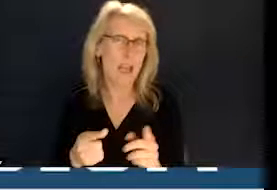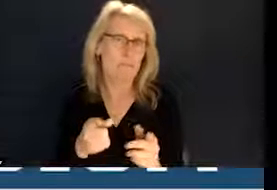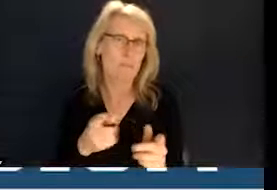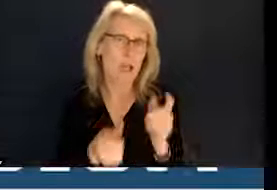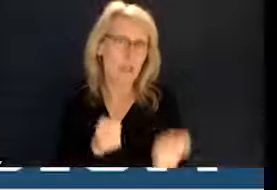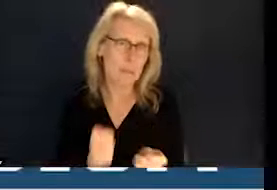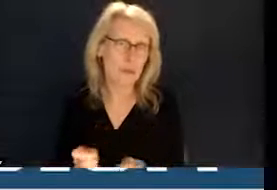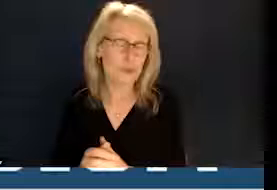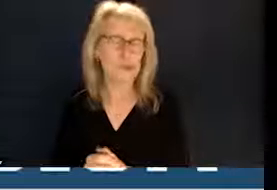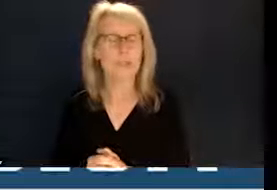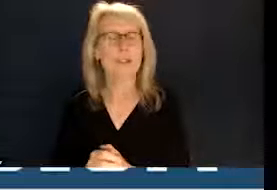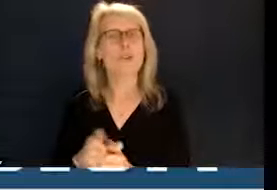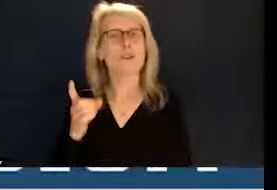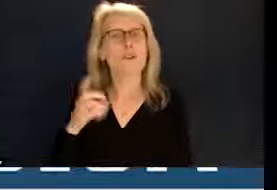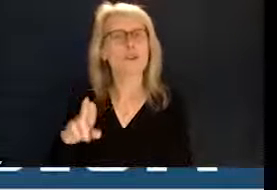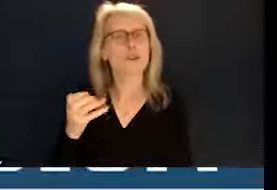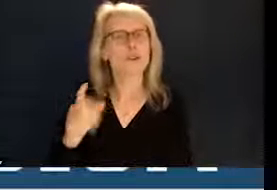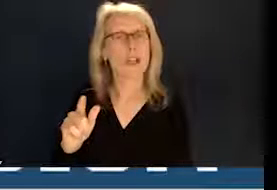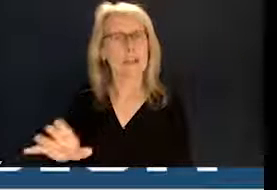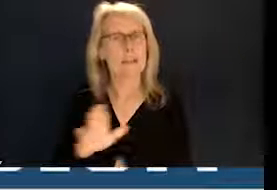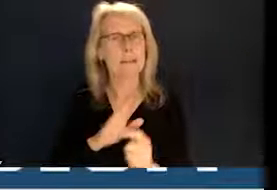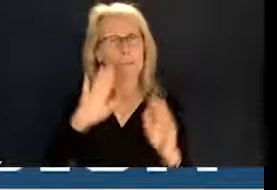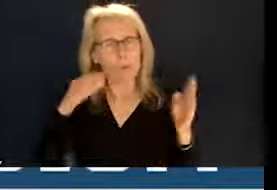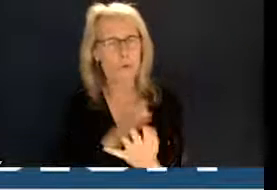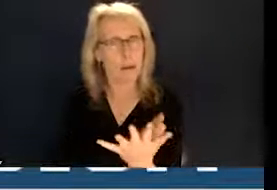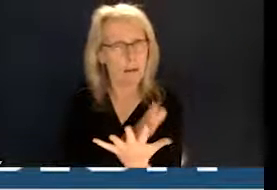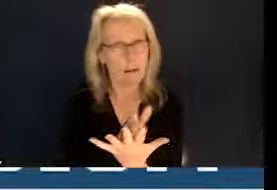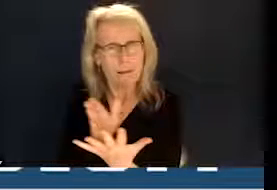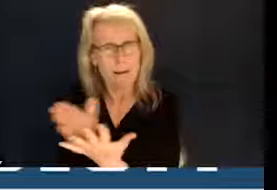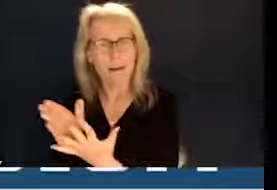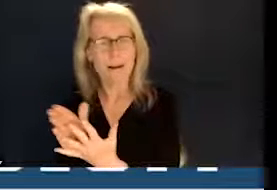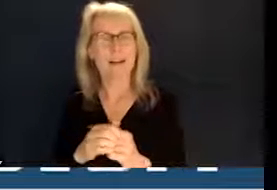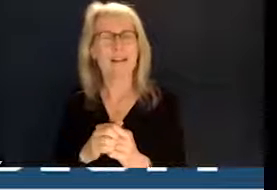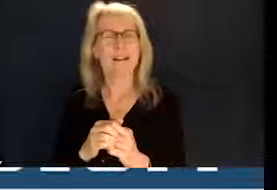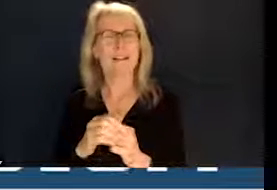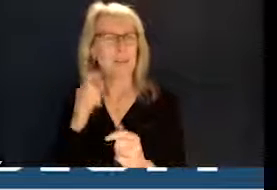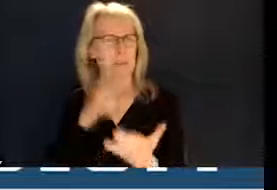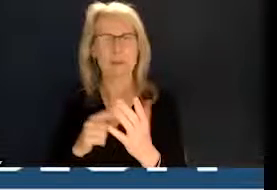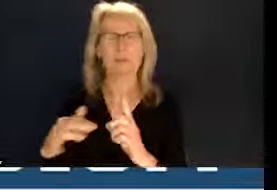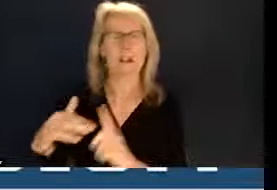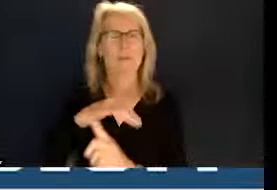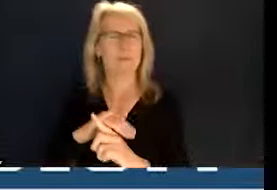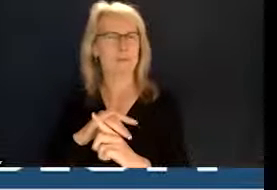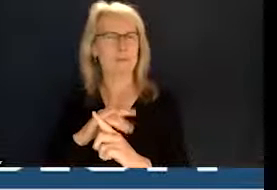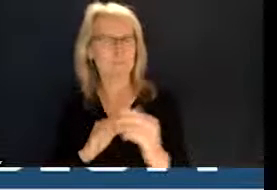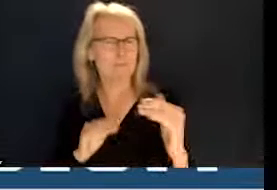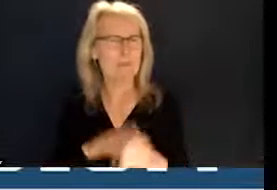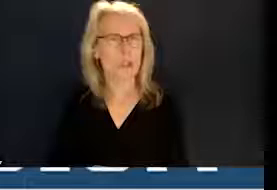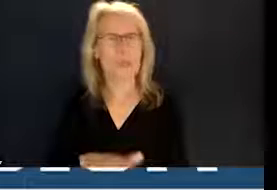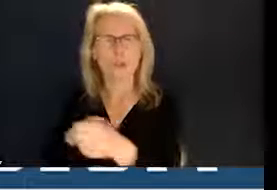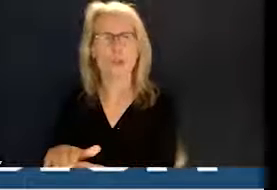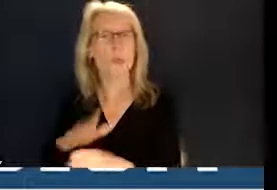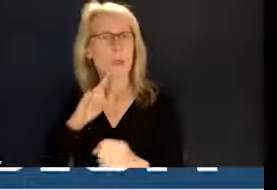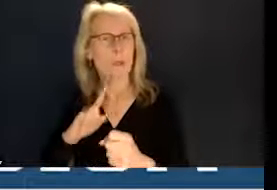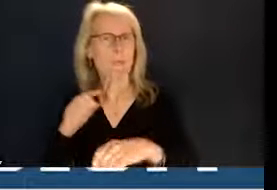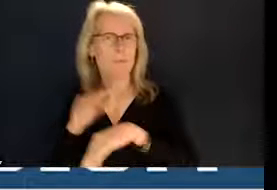Schell's transdisciplinary work aims to disentangle how environmental injustices have structured our urban ecosystems and how